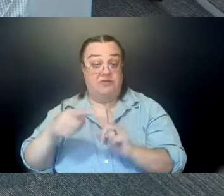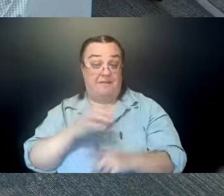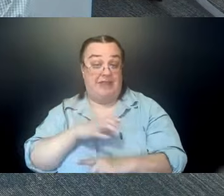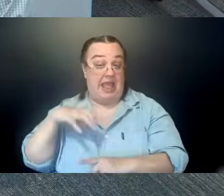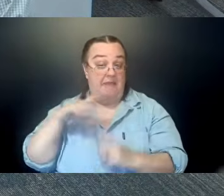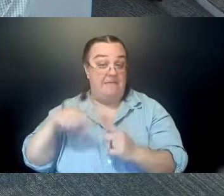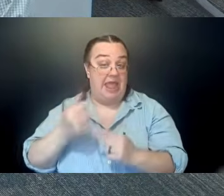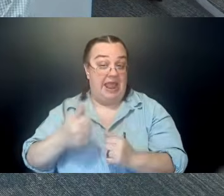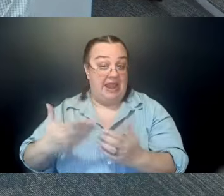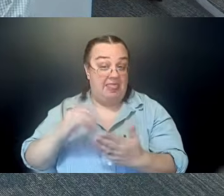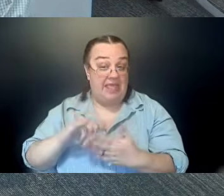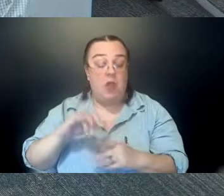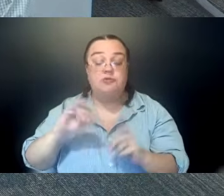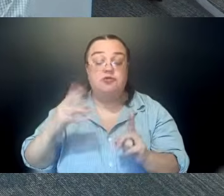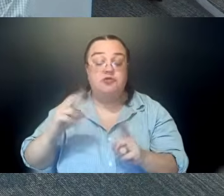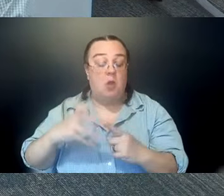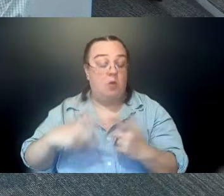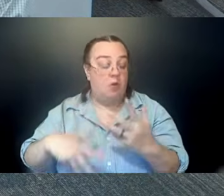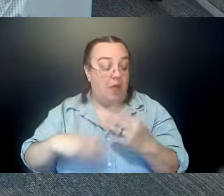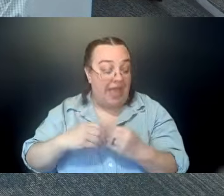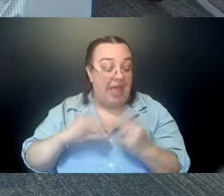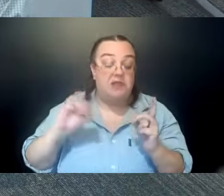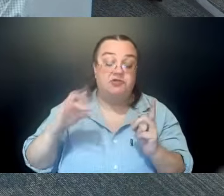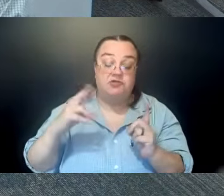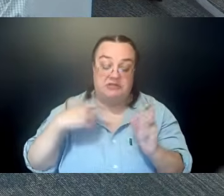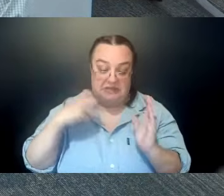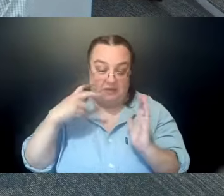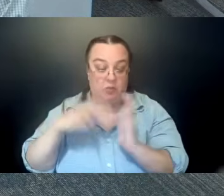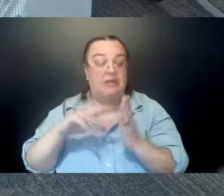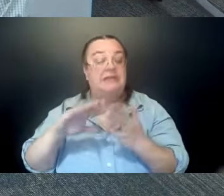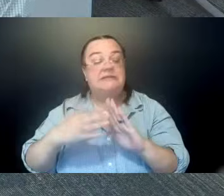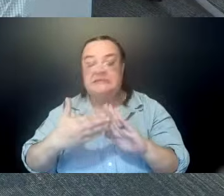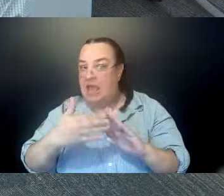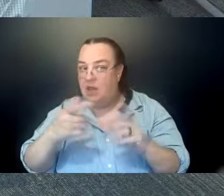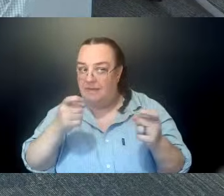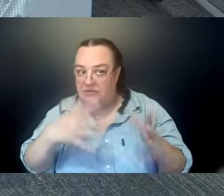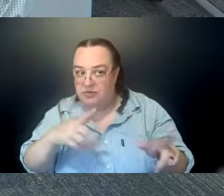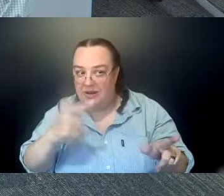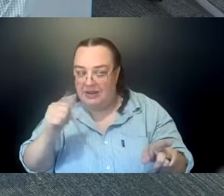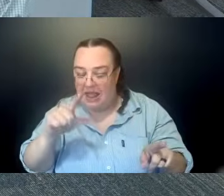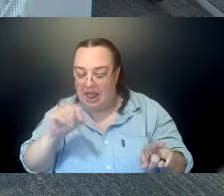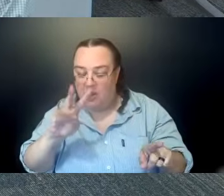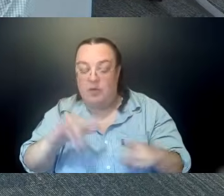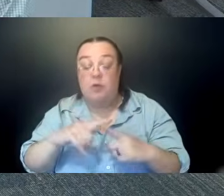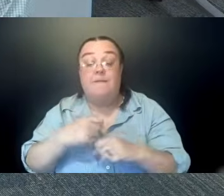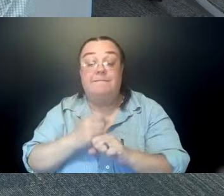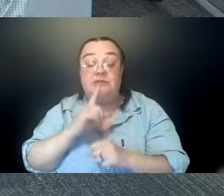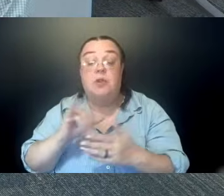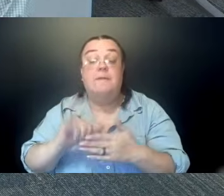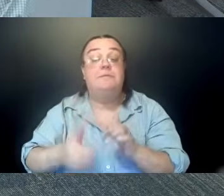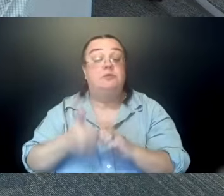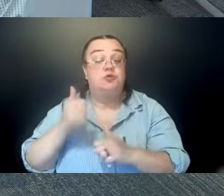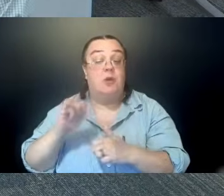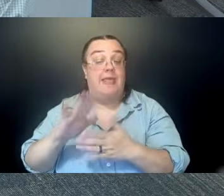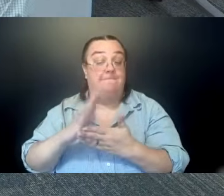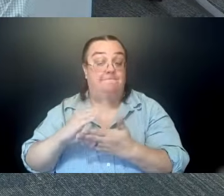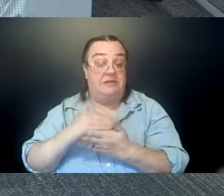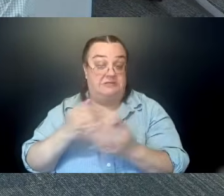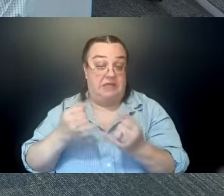John, anything to add? I'm just looking at Town Administrator Galloway just to make sure that, so the majority of that budget line